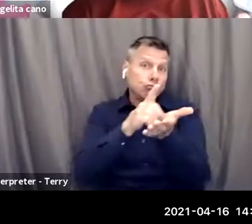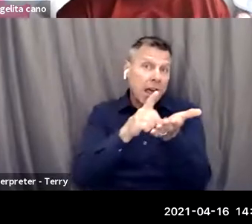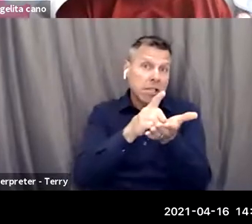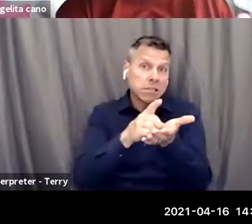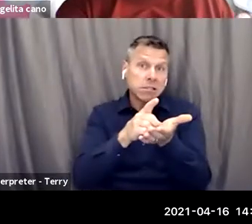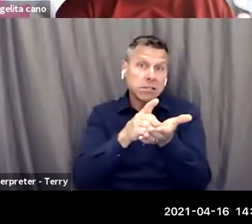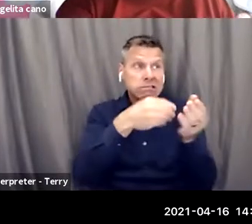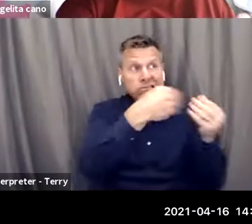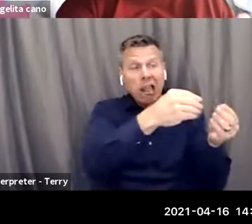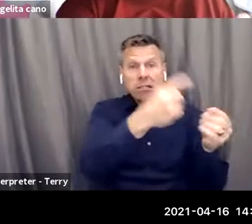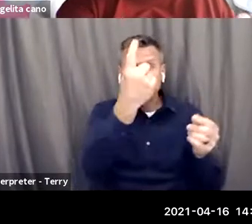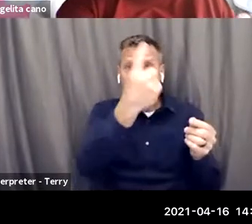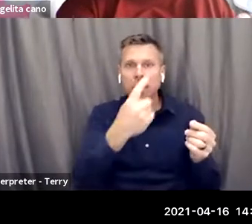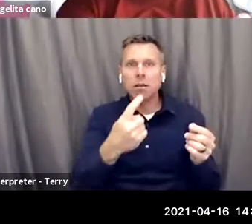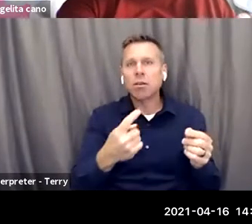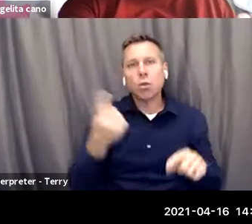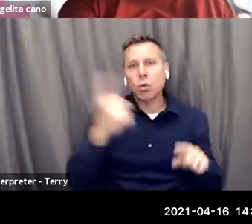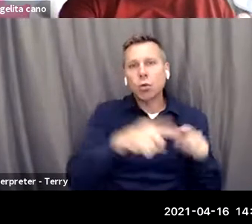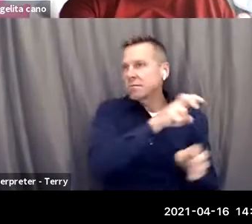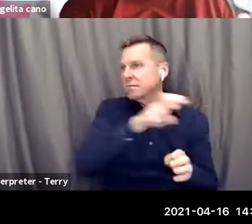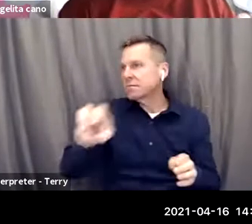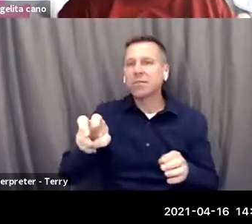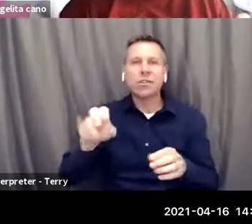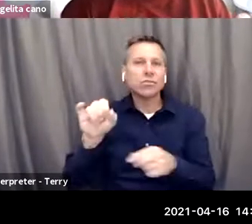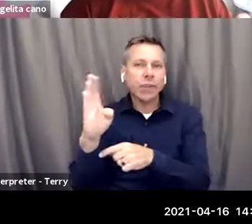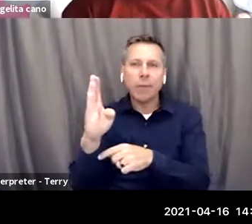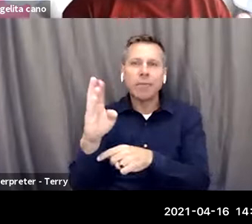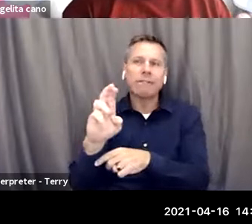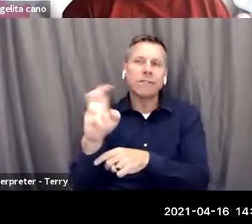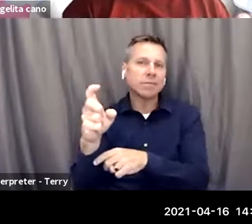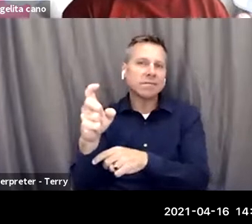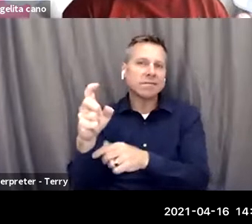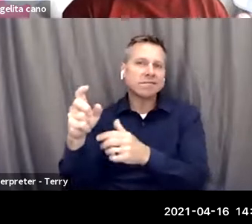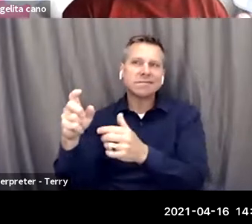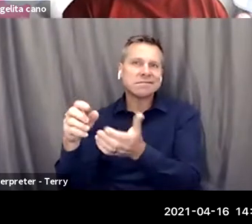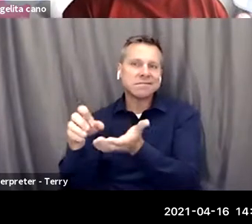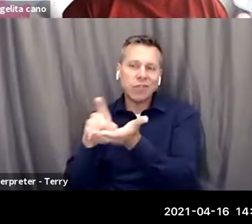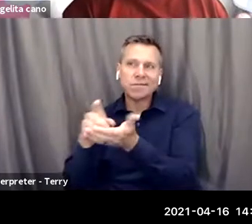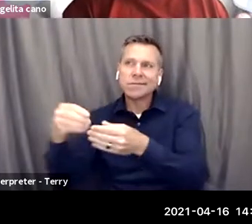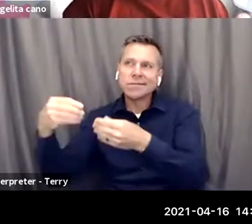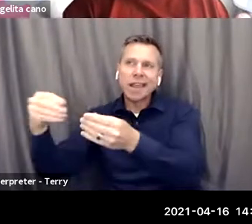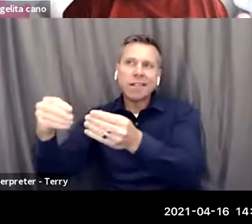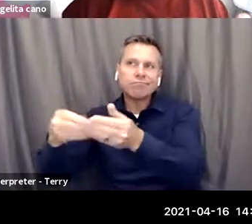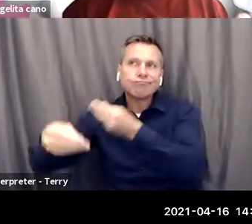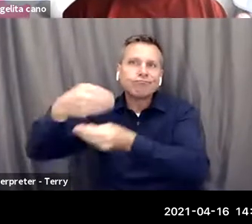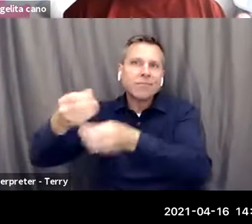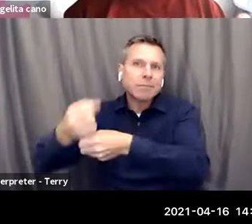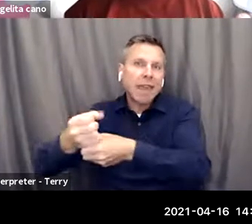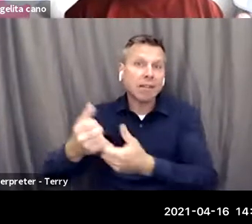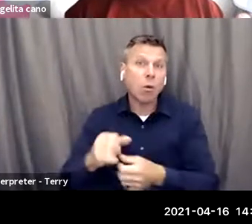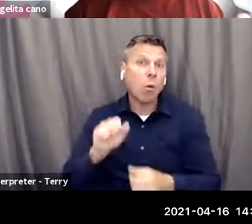never going to be a pharmacist. It's just not going to happen. You're not going to be a law enforcement officer. It's not going to